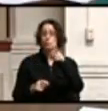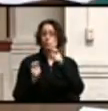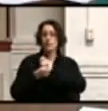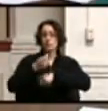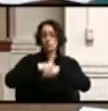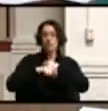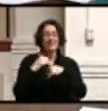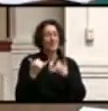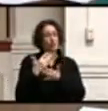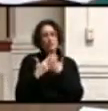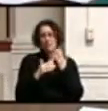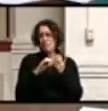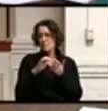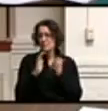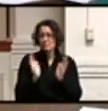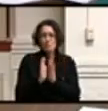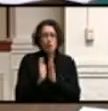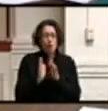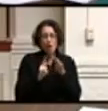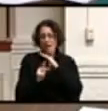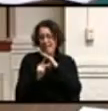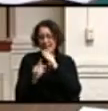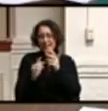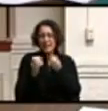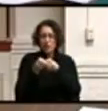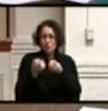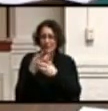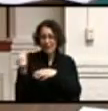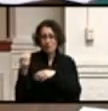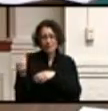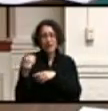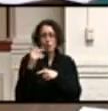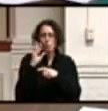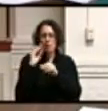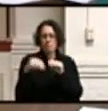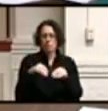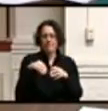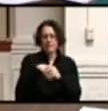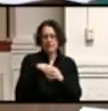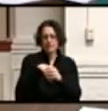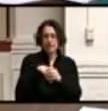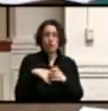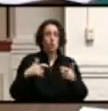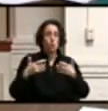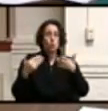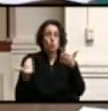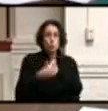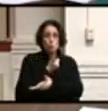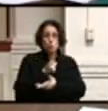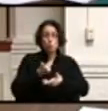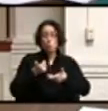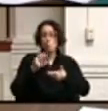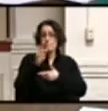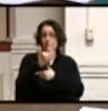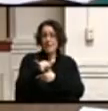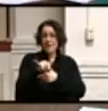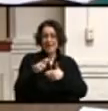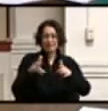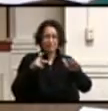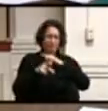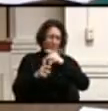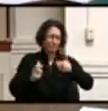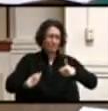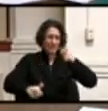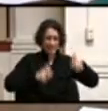into Right. What I'm wondering about is lighting, LED, and fluorescent. Big new apparatus bay is getting built, and I wonder if it wouldn't be possible to